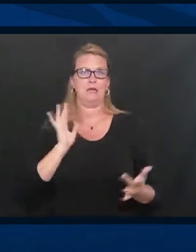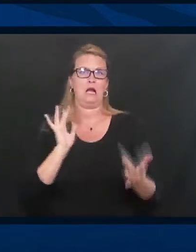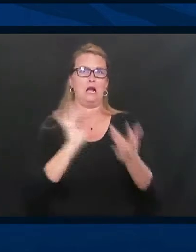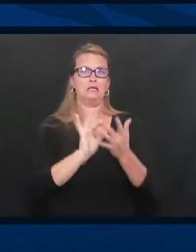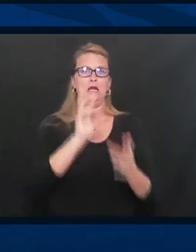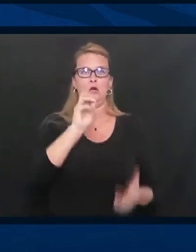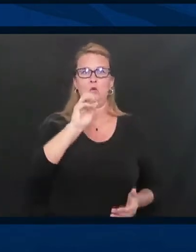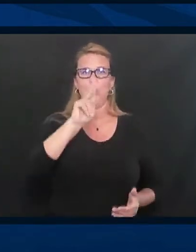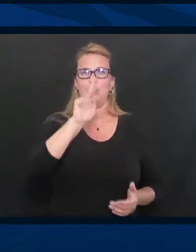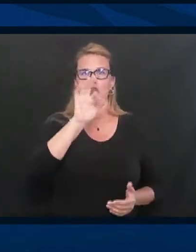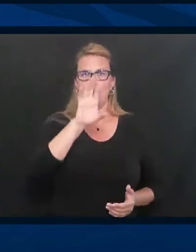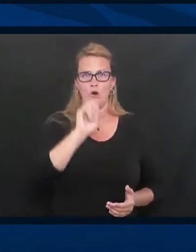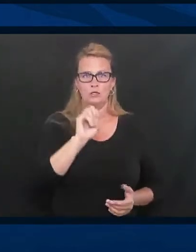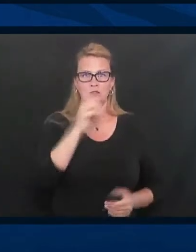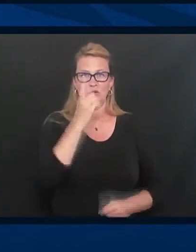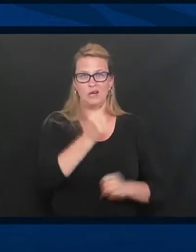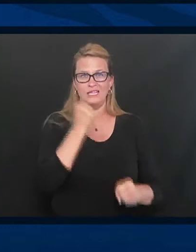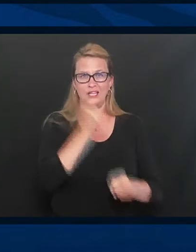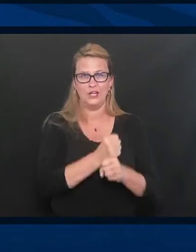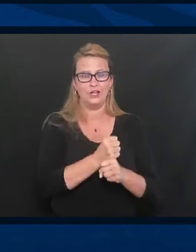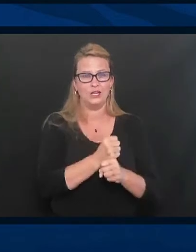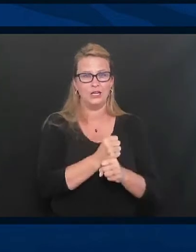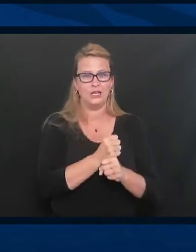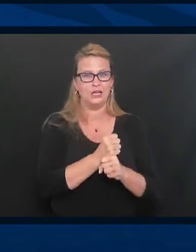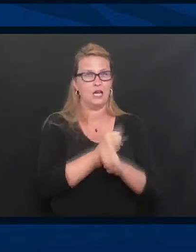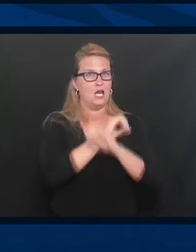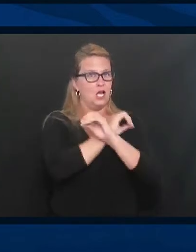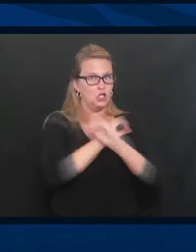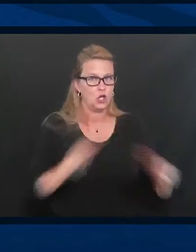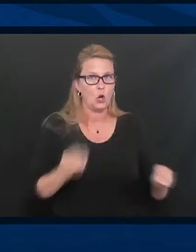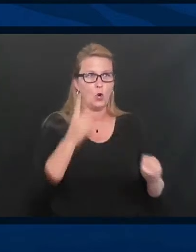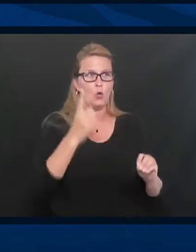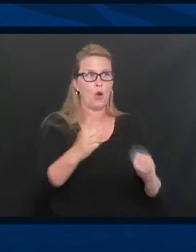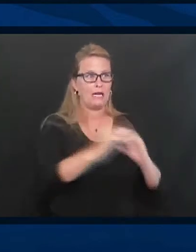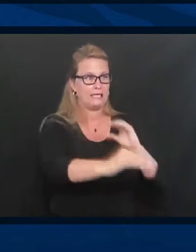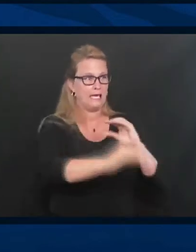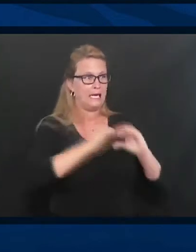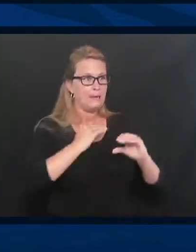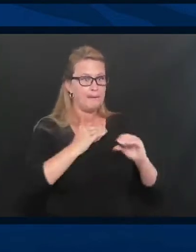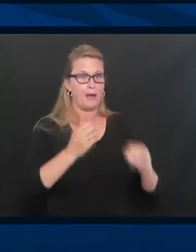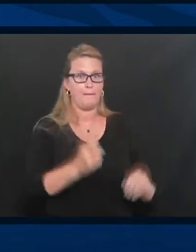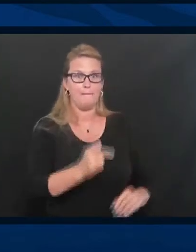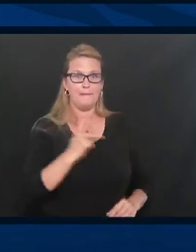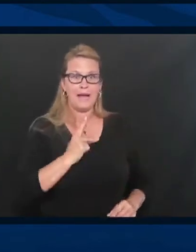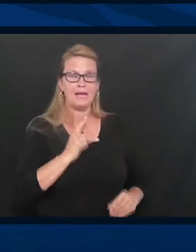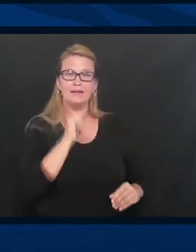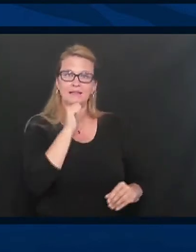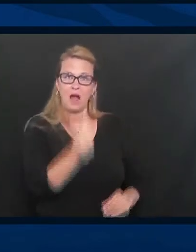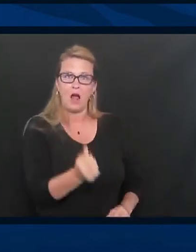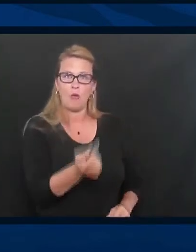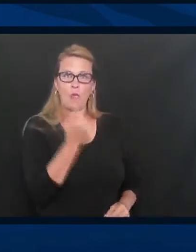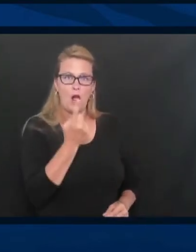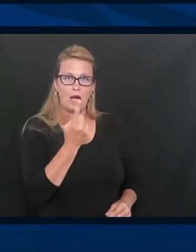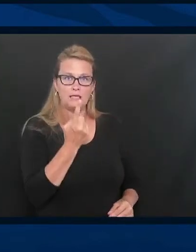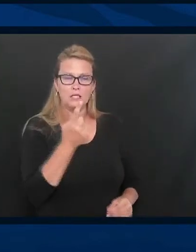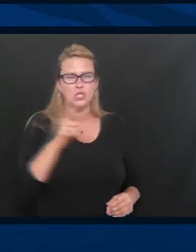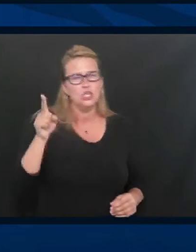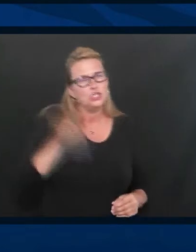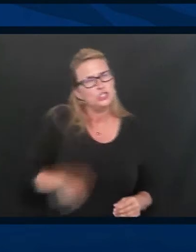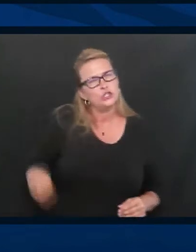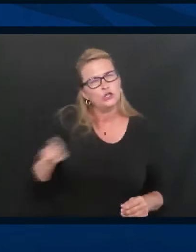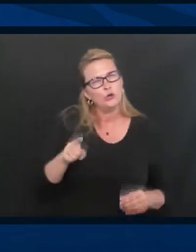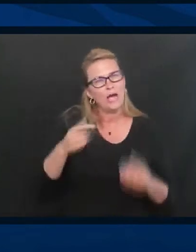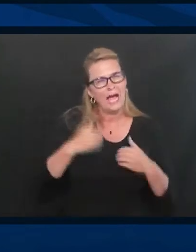last year. We haven't gotten a single returned email for media inquiries, not one. Do you have a